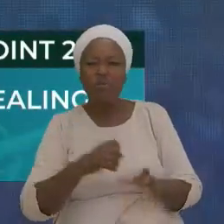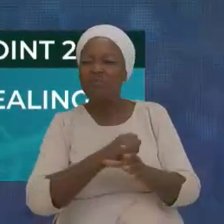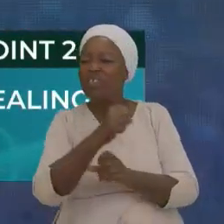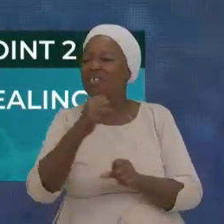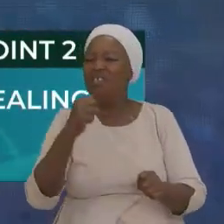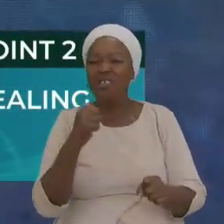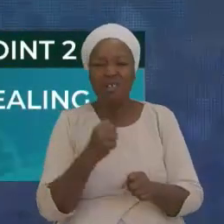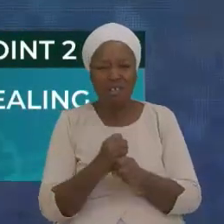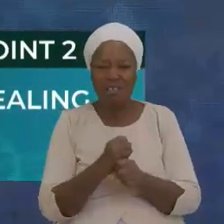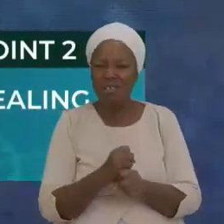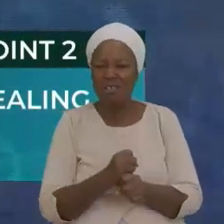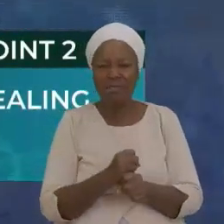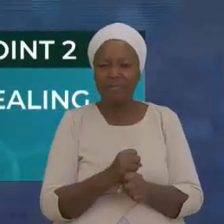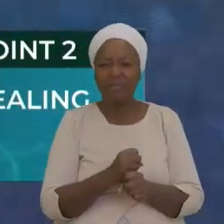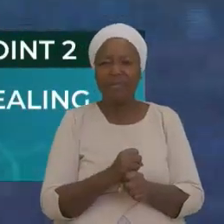years.